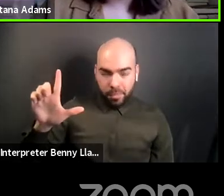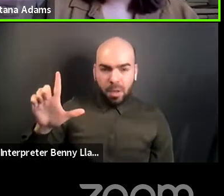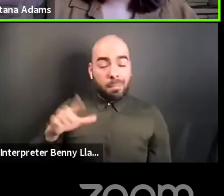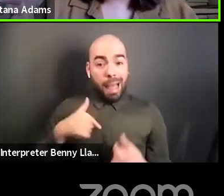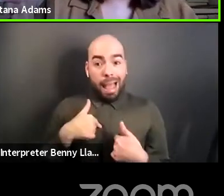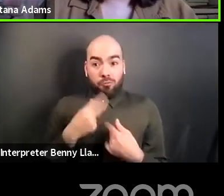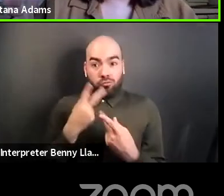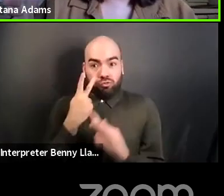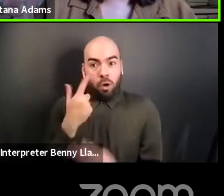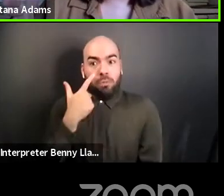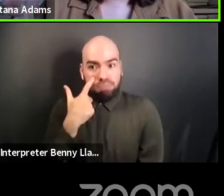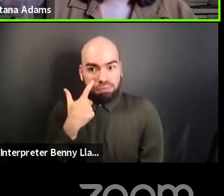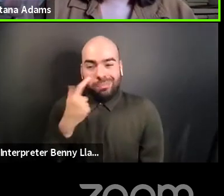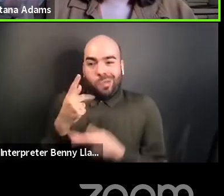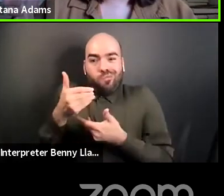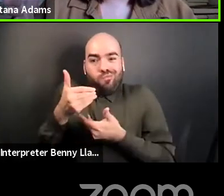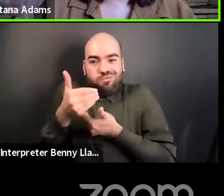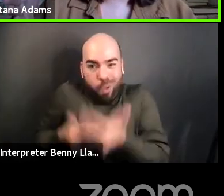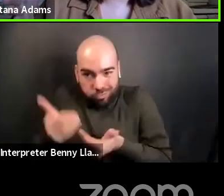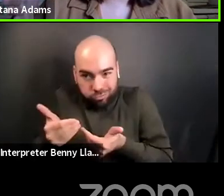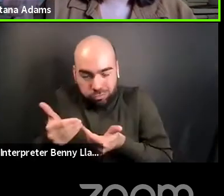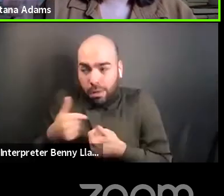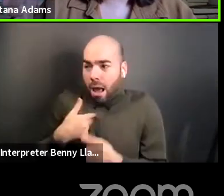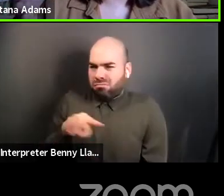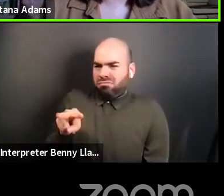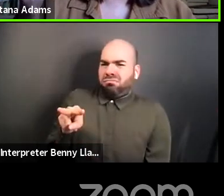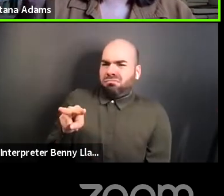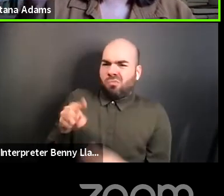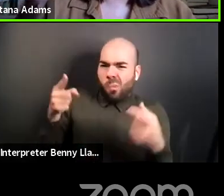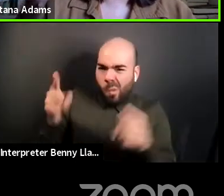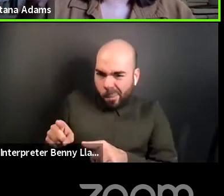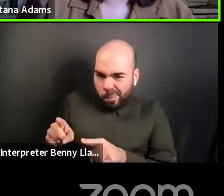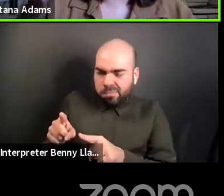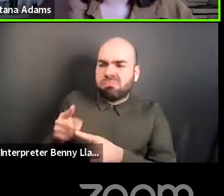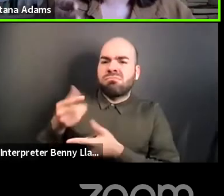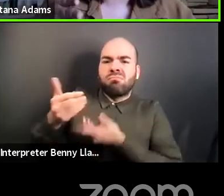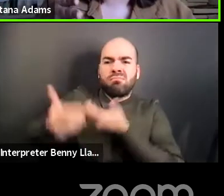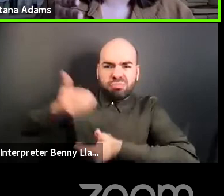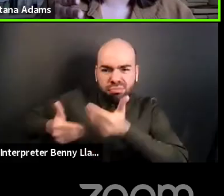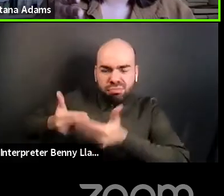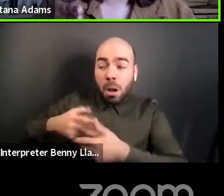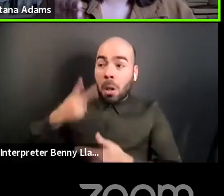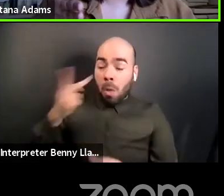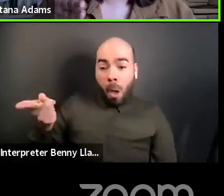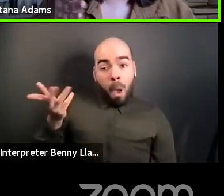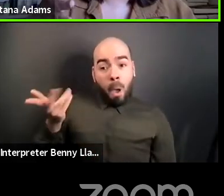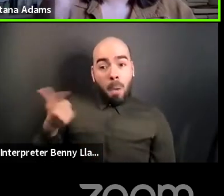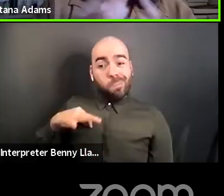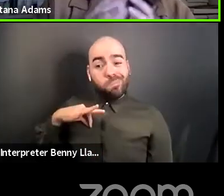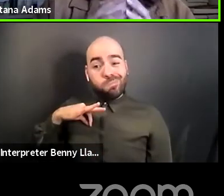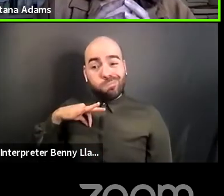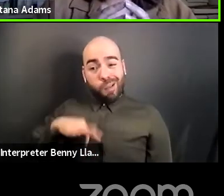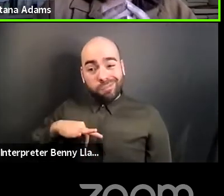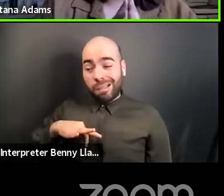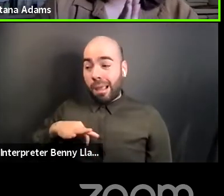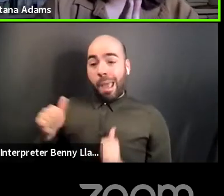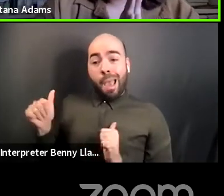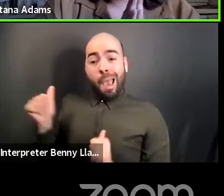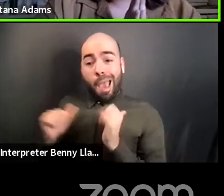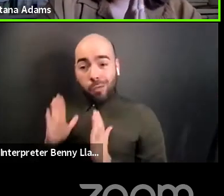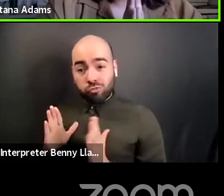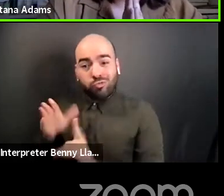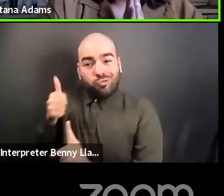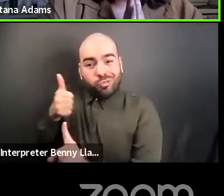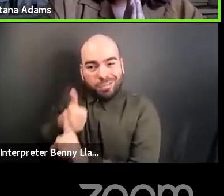happened and how much it was beneficial for the actors to kind of